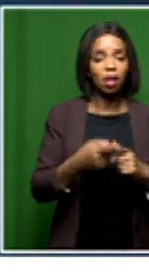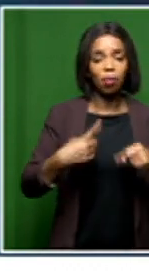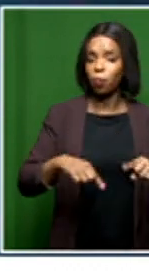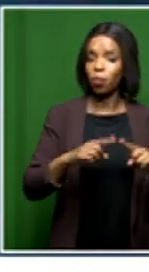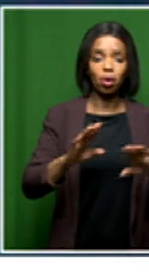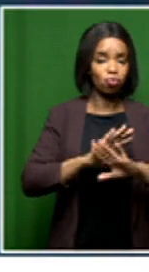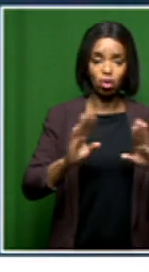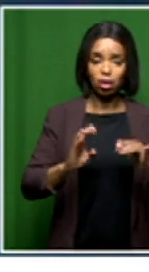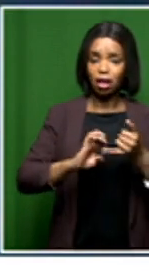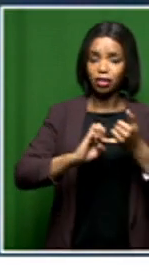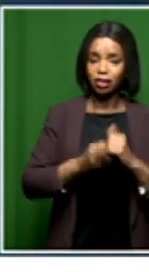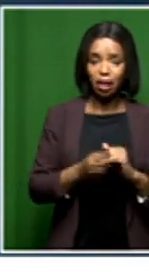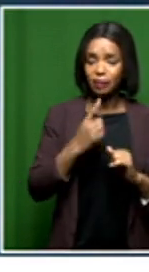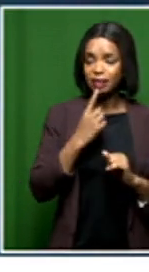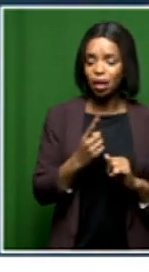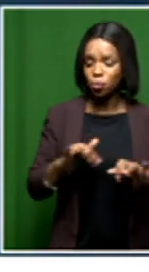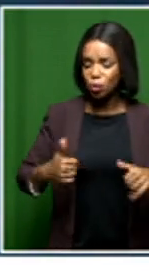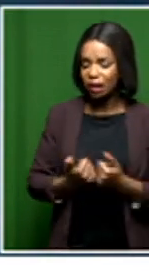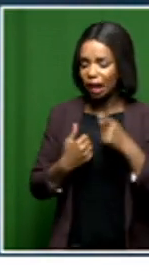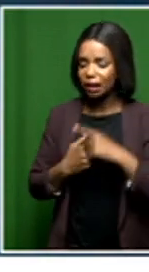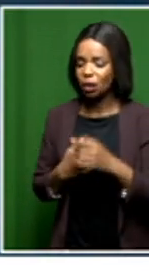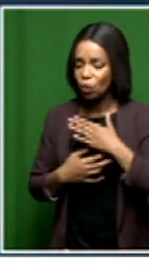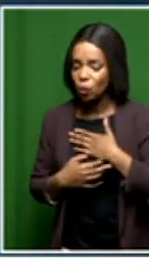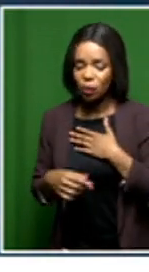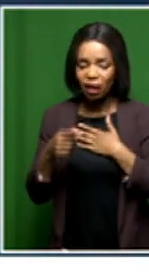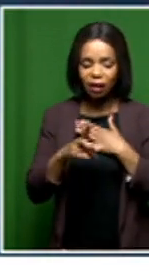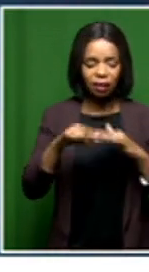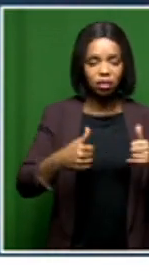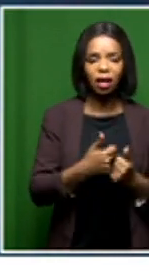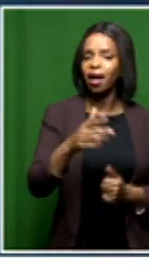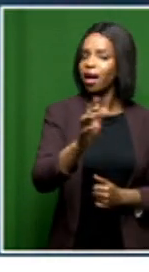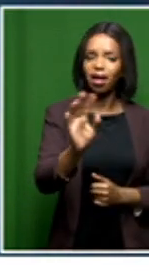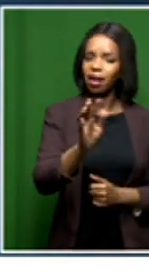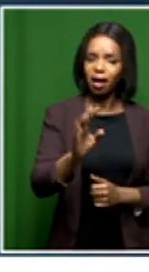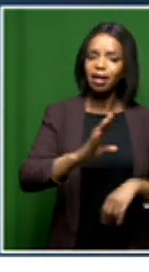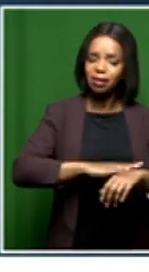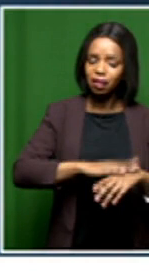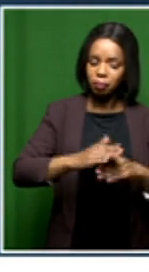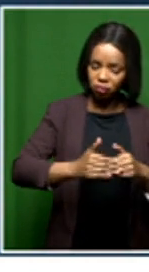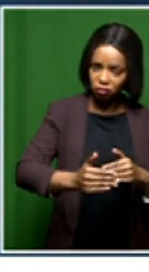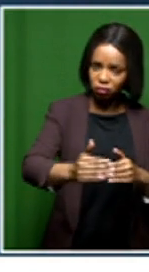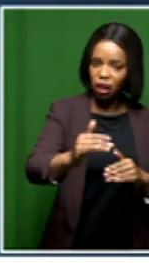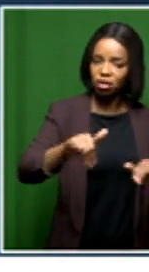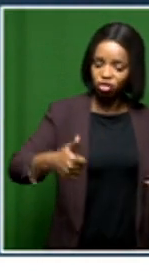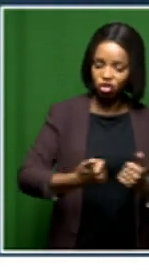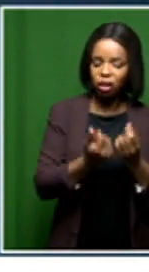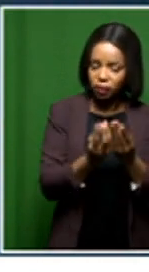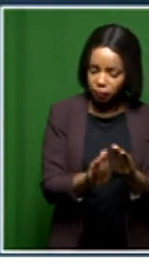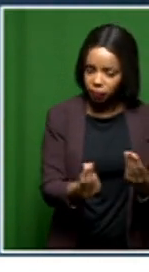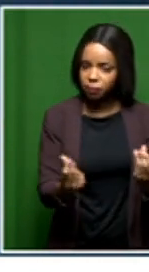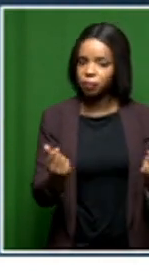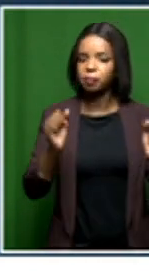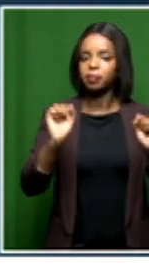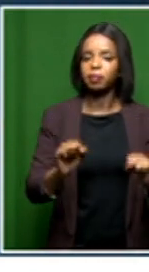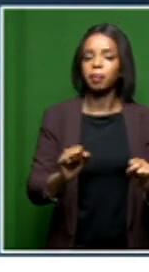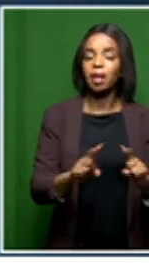walk ourselves onto some of the challenges. Yes, those challenges, we are going to define them as the time progresses, but the main obsession of the country at the